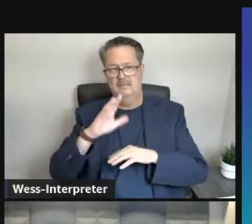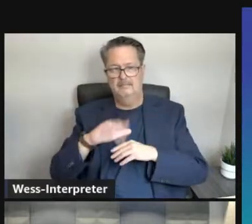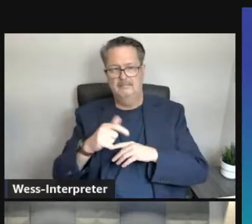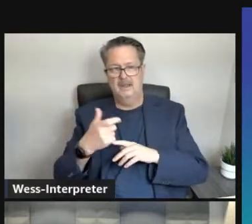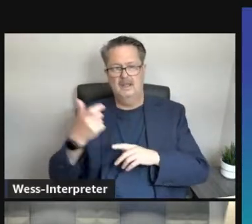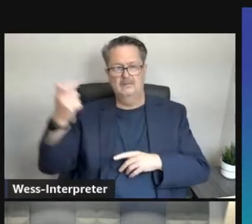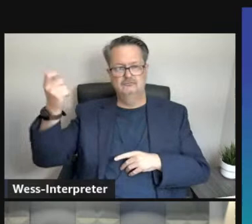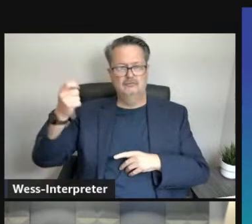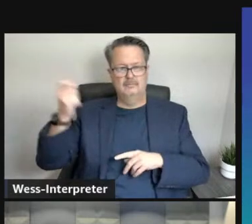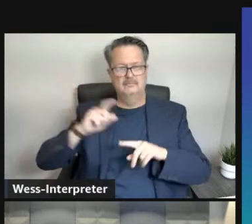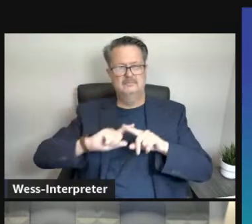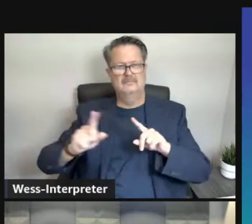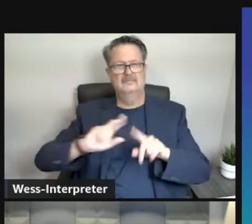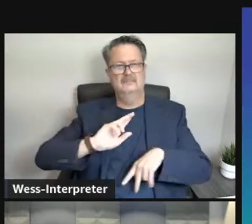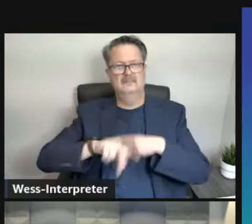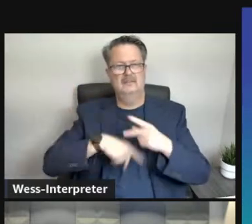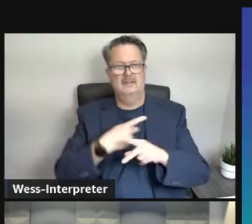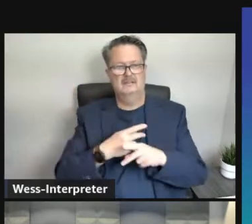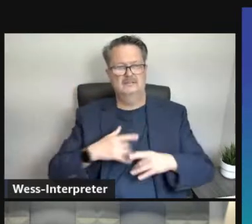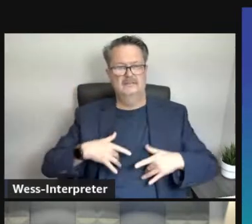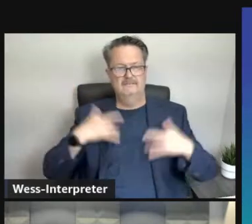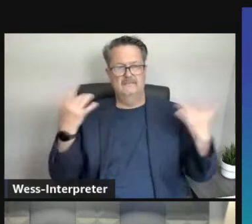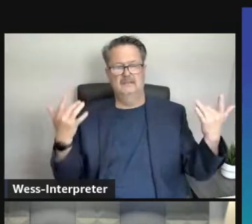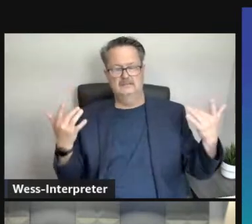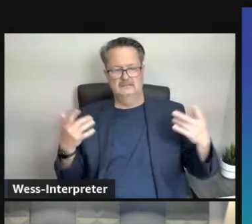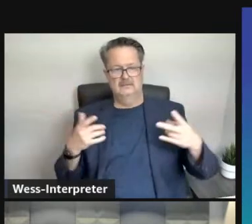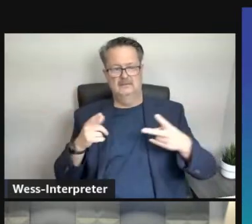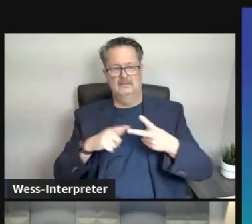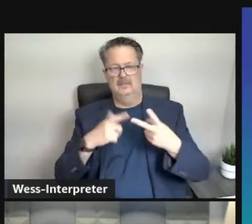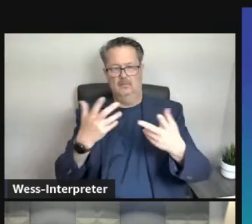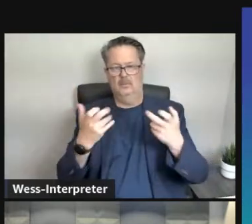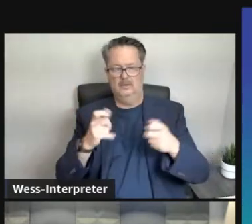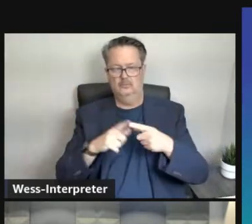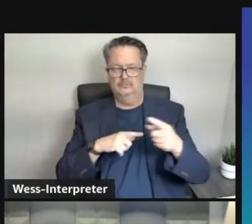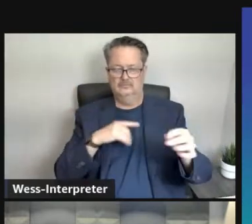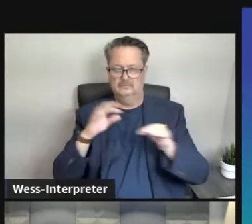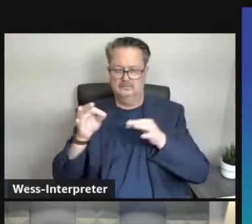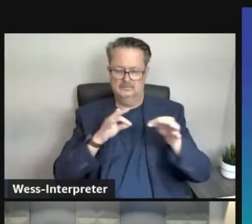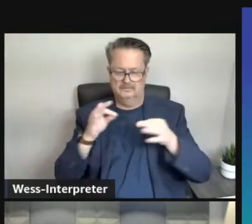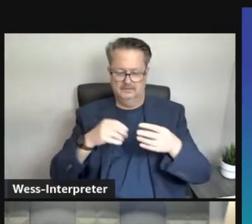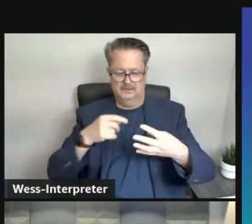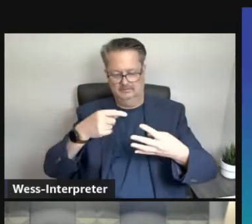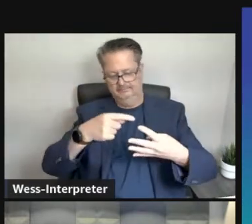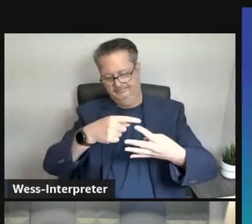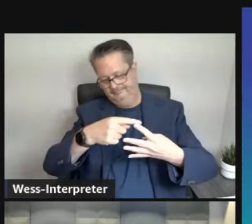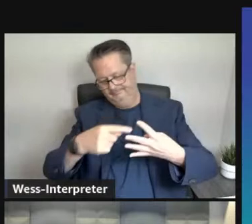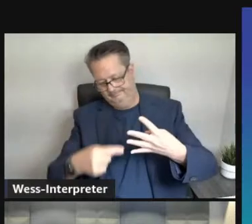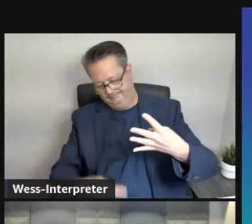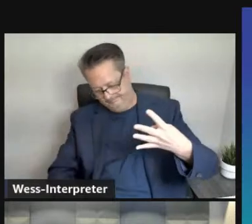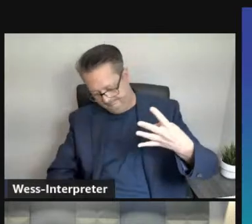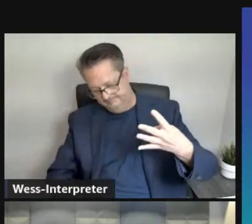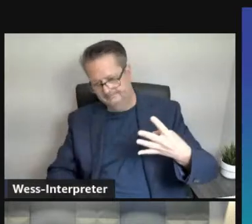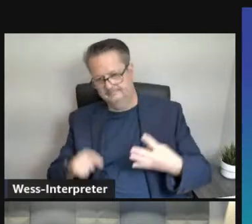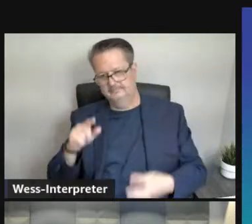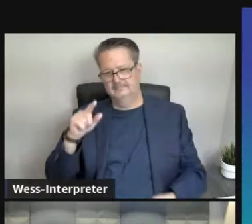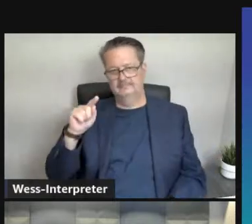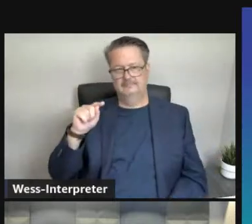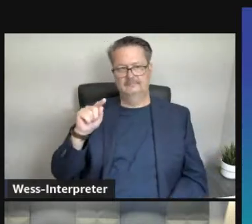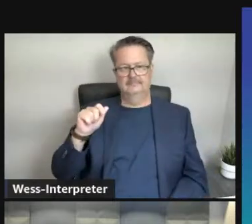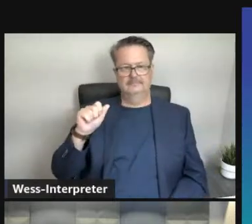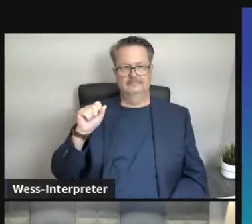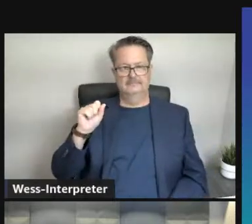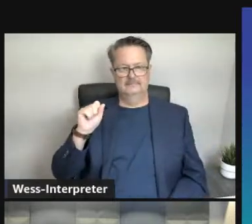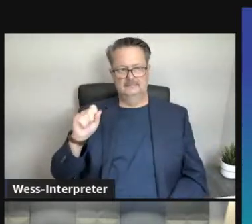subscribing to different types of events. They want to define a series of tasks and dependencies that can be